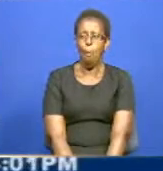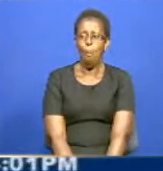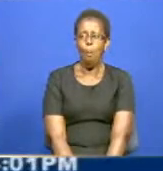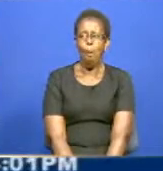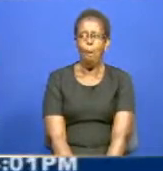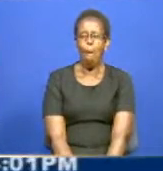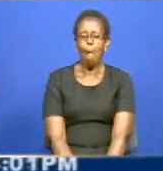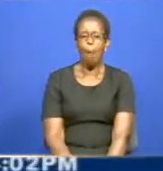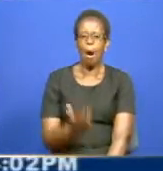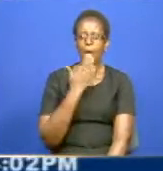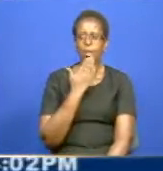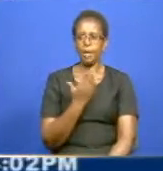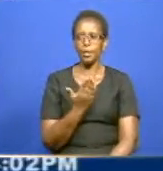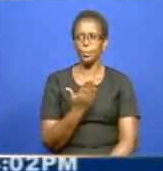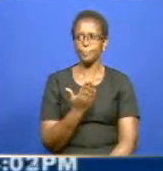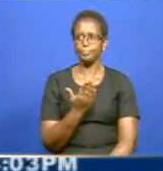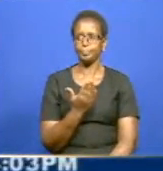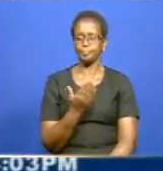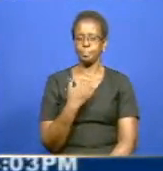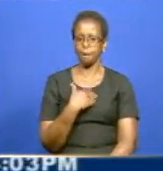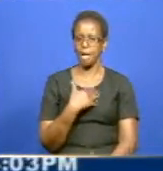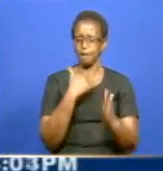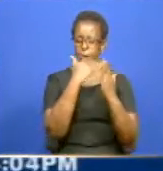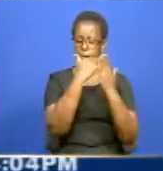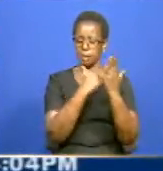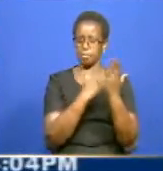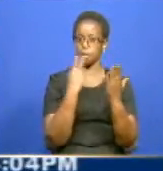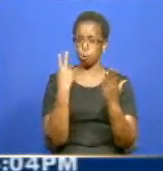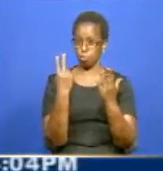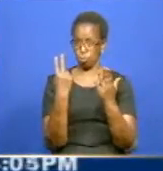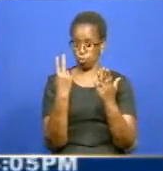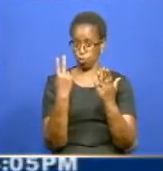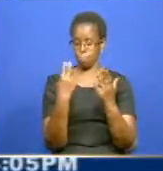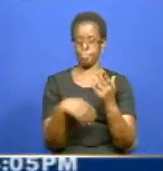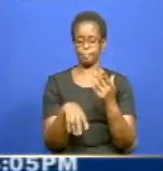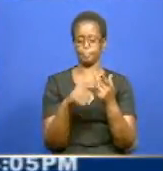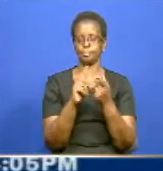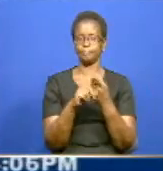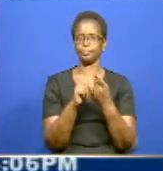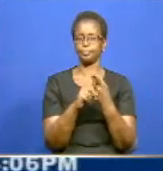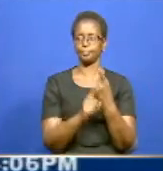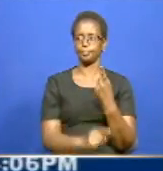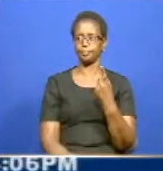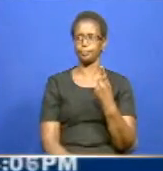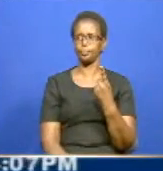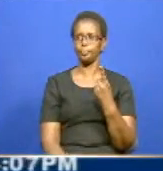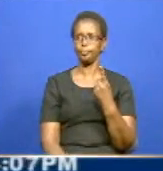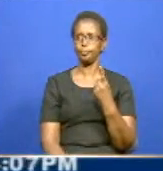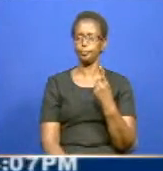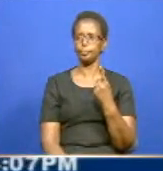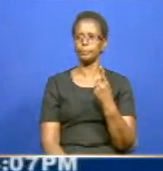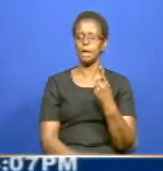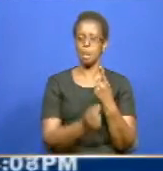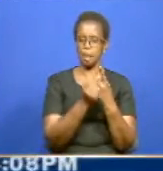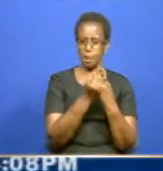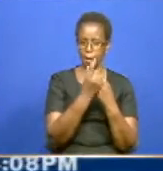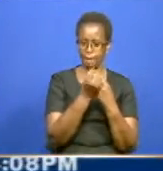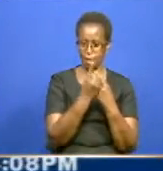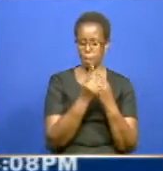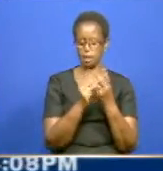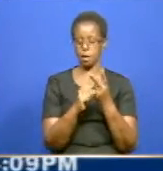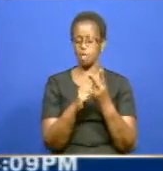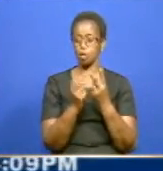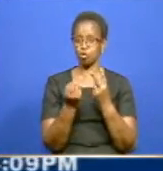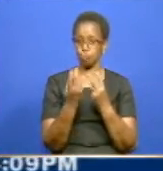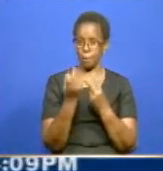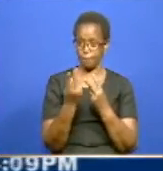Thank you, Mr. Speaker. Mr. Speaker, I've got two statements following each other. One, Roman 11 and 12. I want